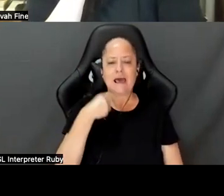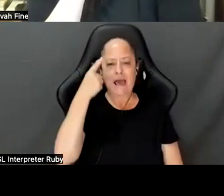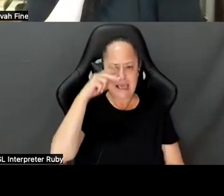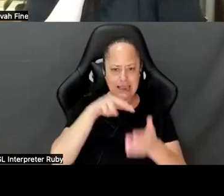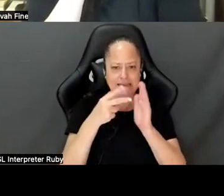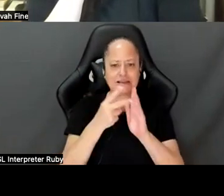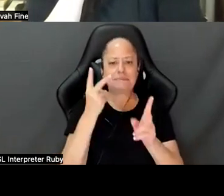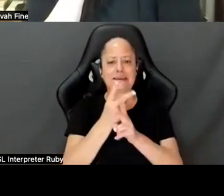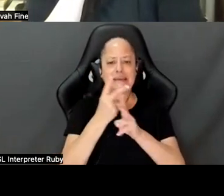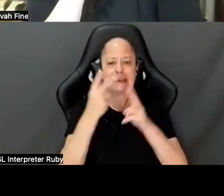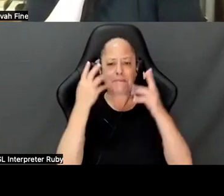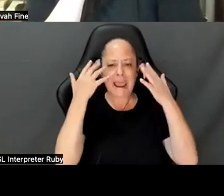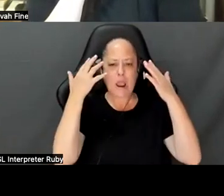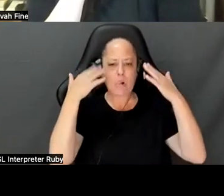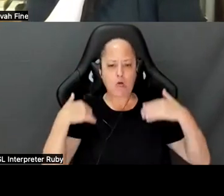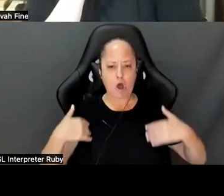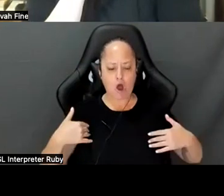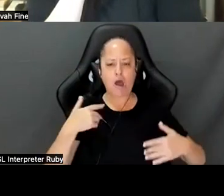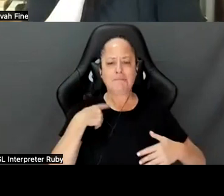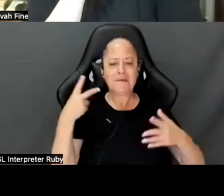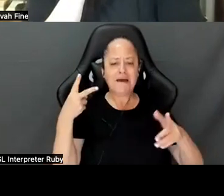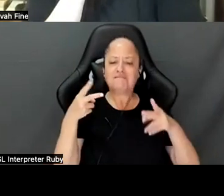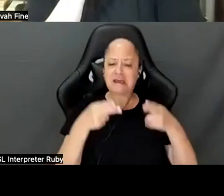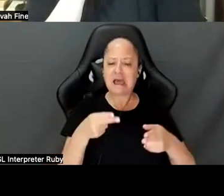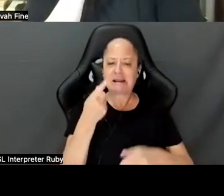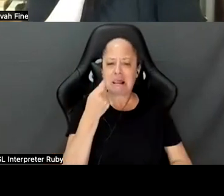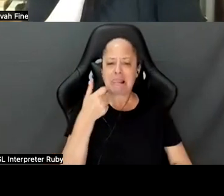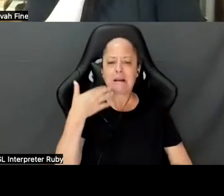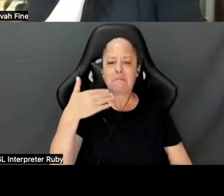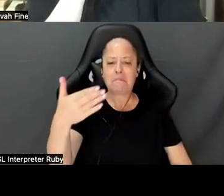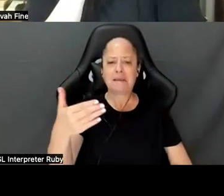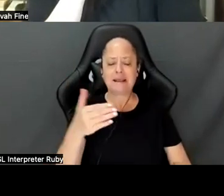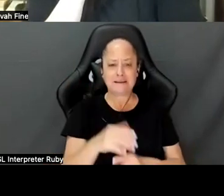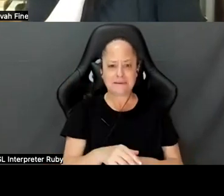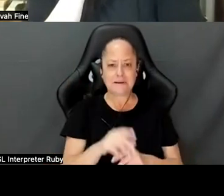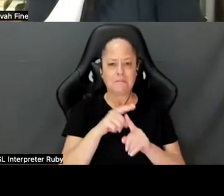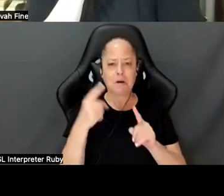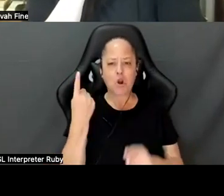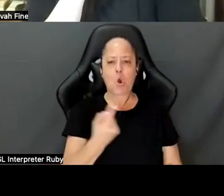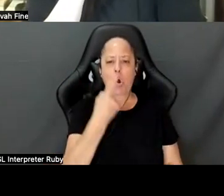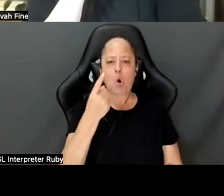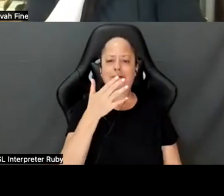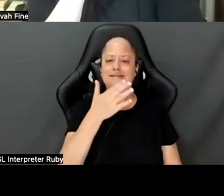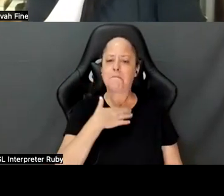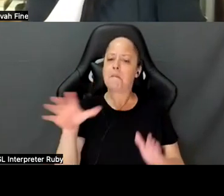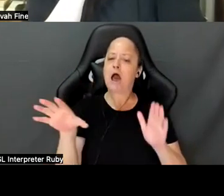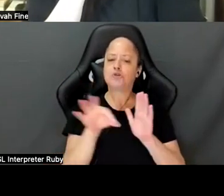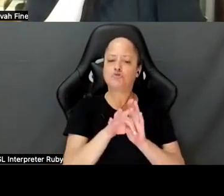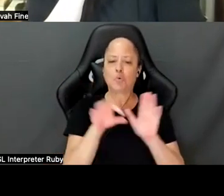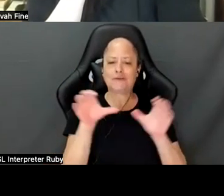keep my hair long. I have cut it a few times, but besides trimming, but it's always been like my choice to do